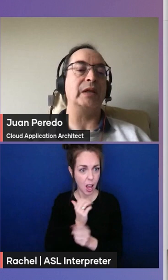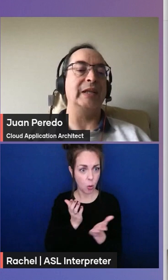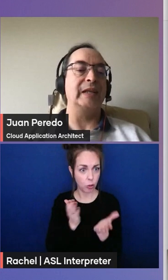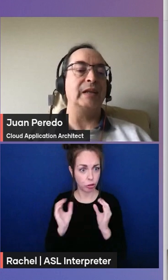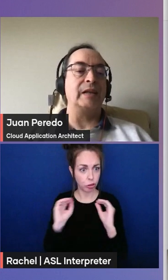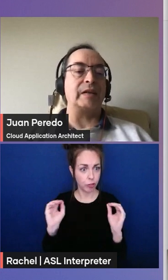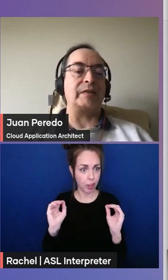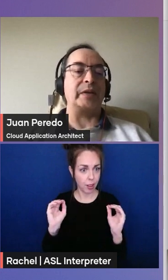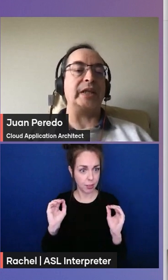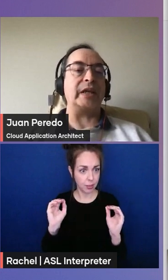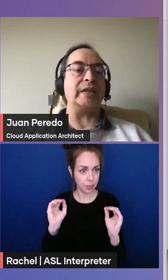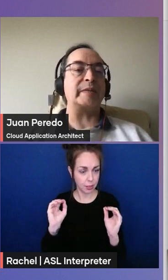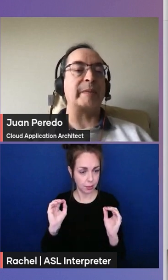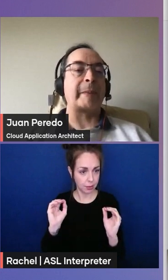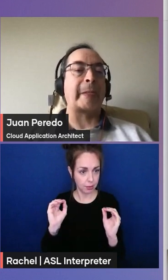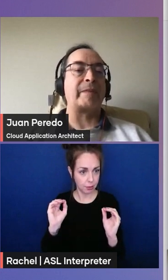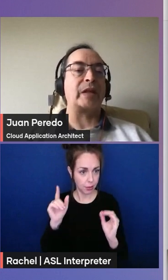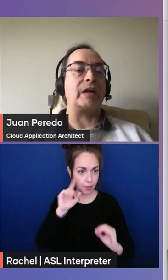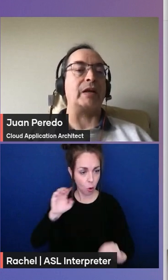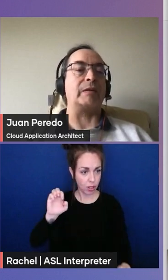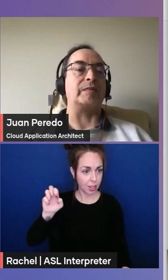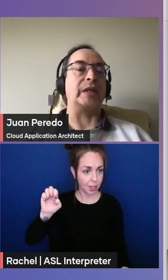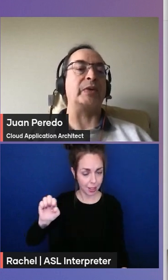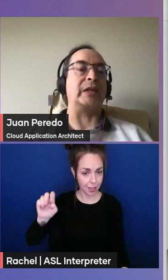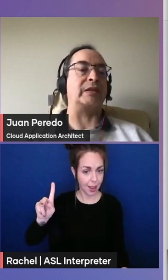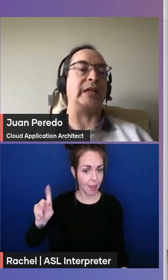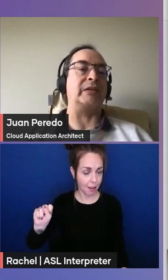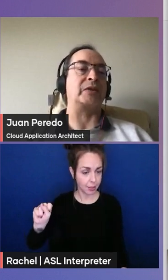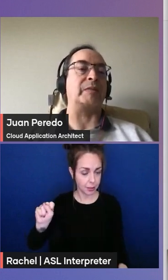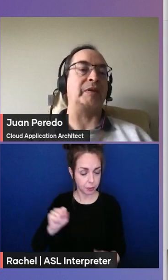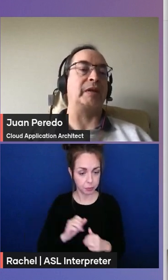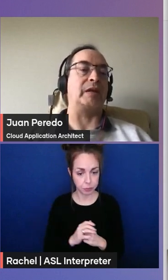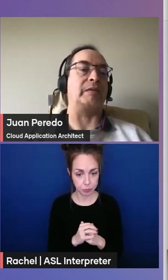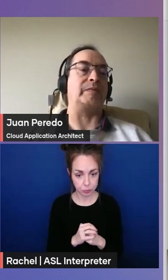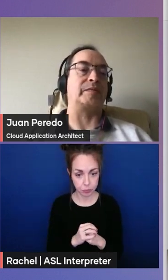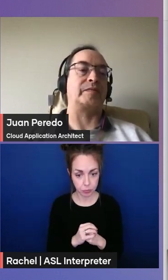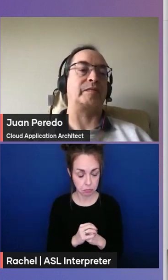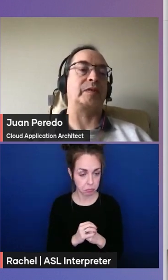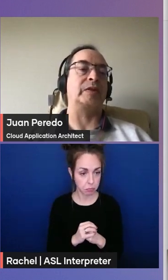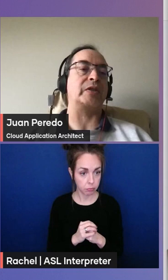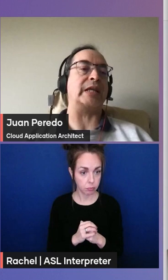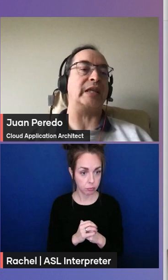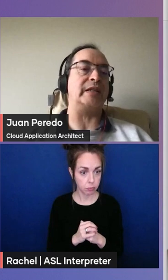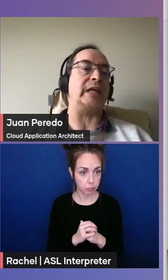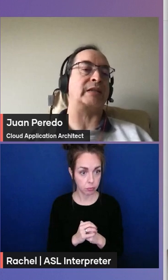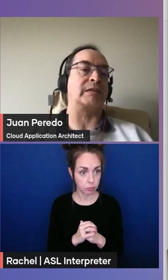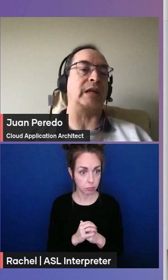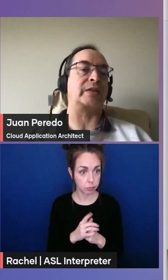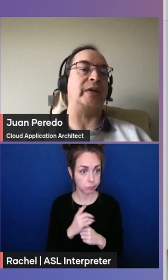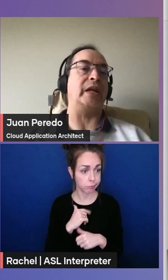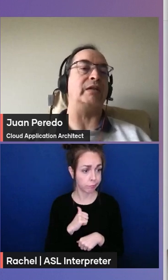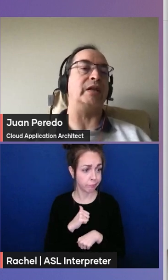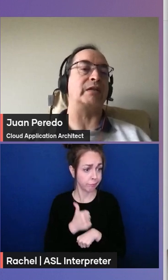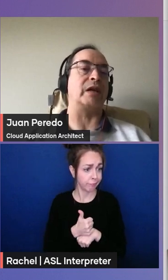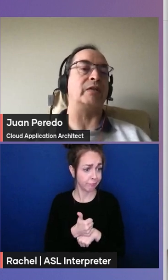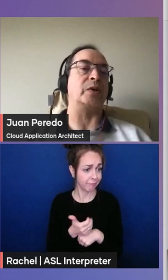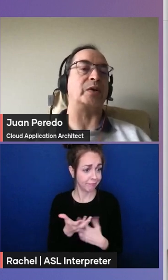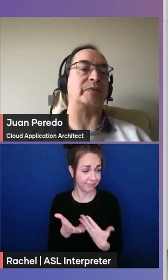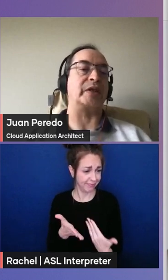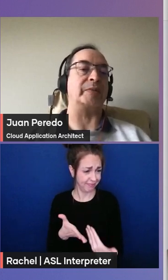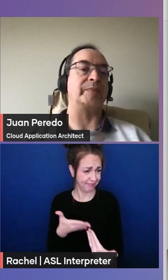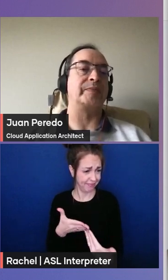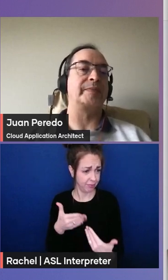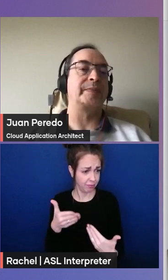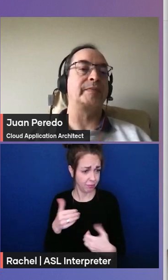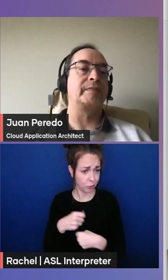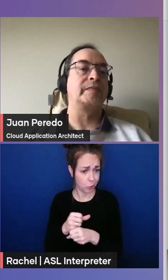for EKS. And we could set those up just as easy as creating these node groups